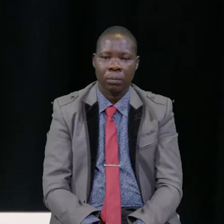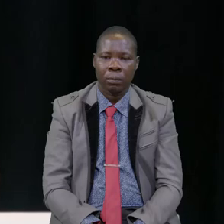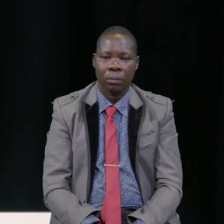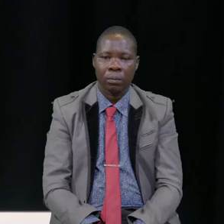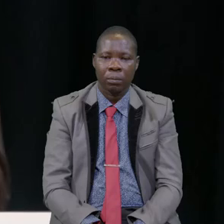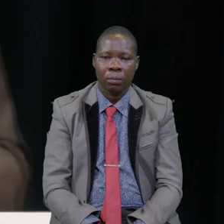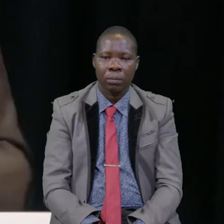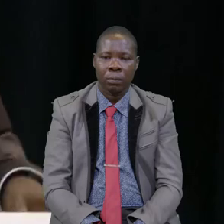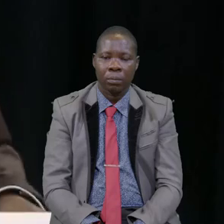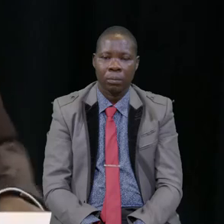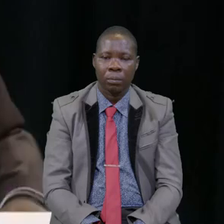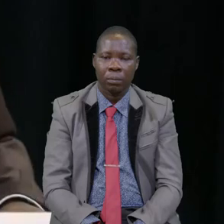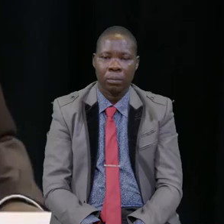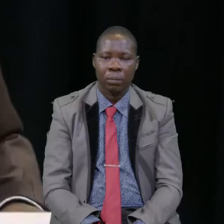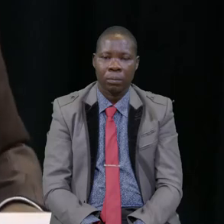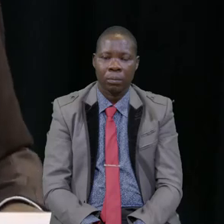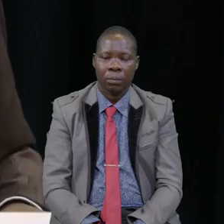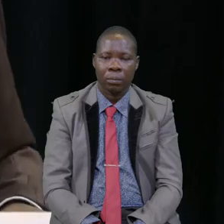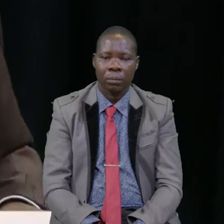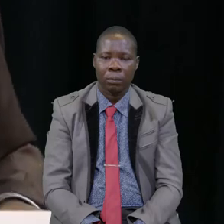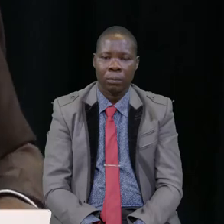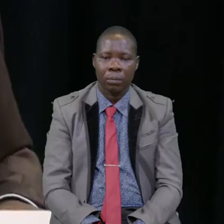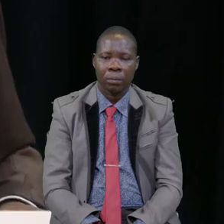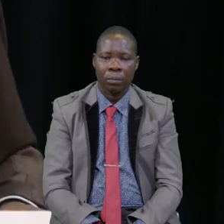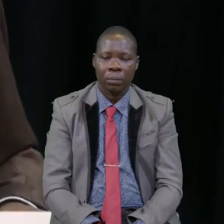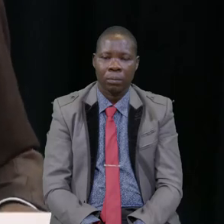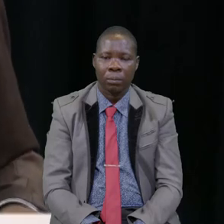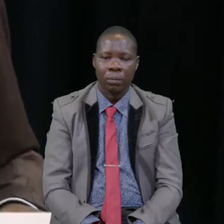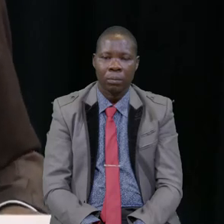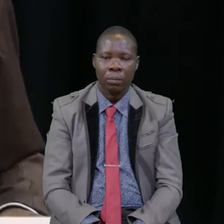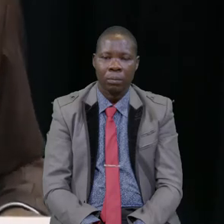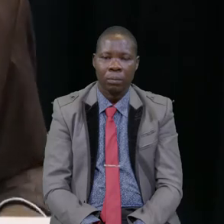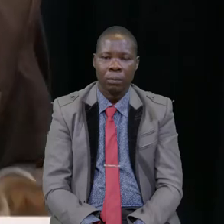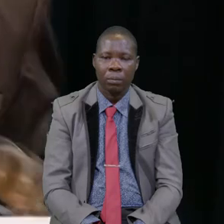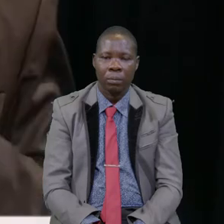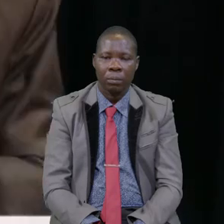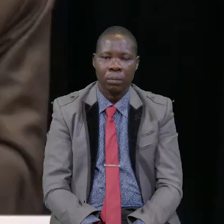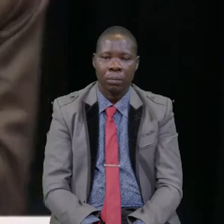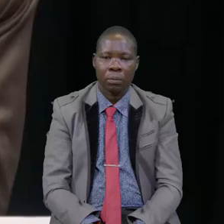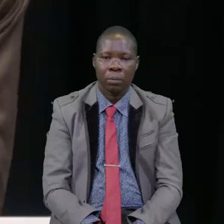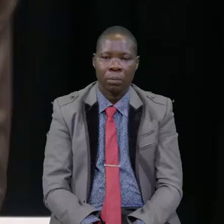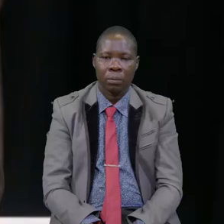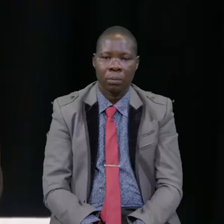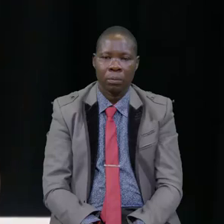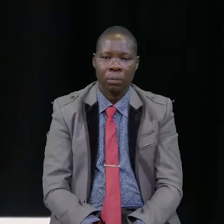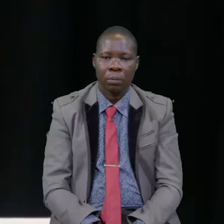return the sleep to your supervisor we take it to the appropriate quarter